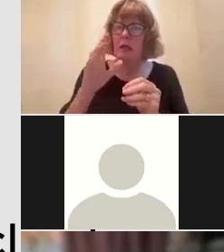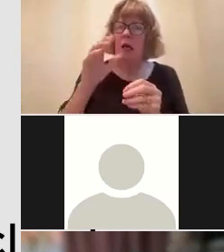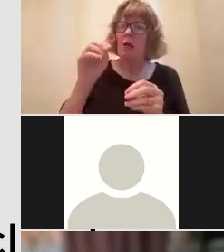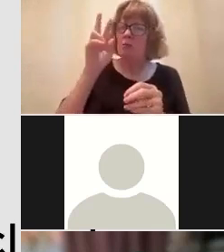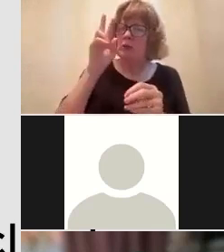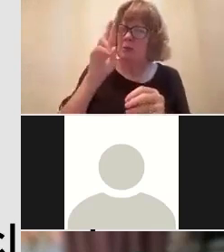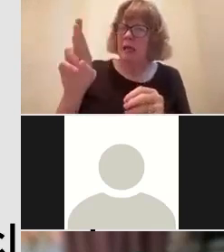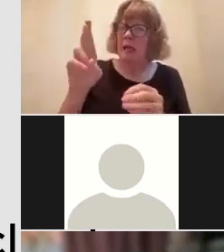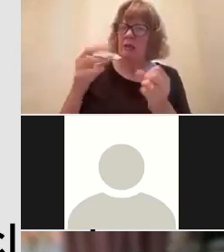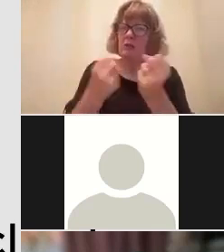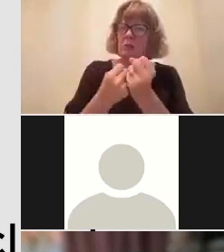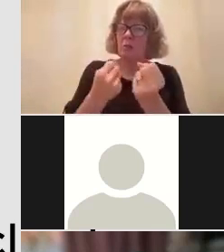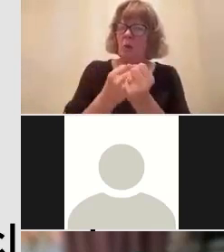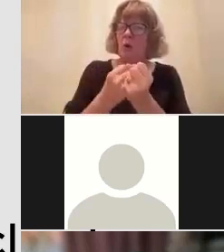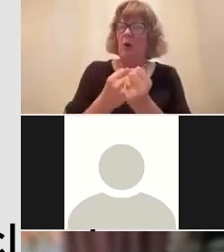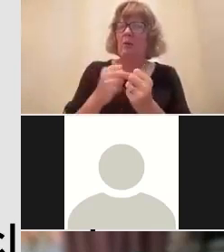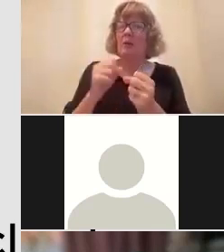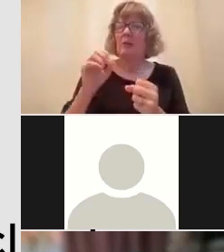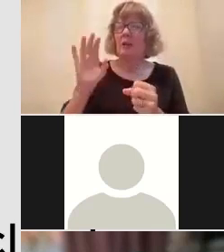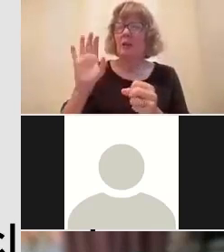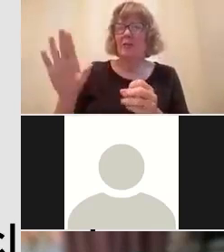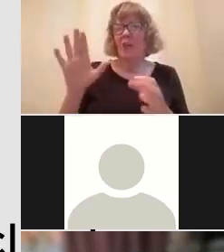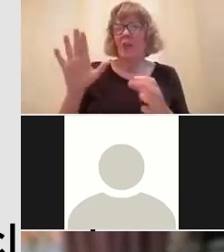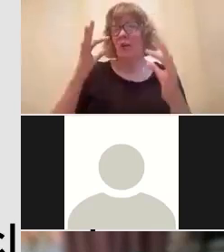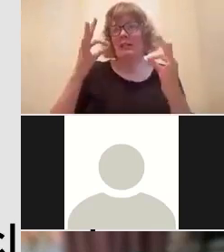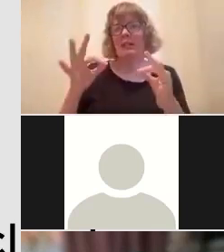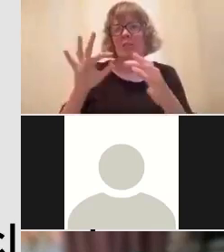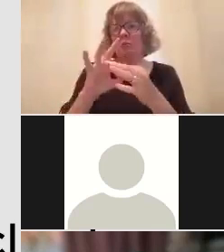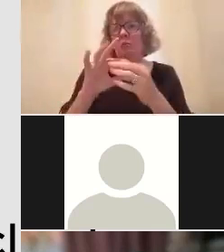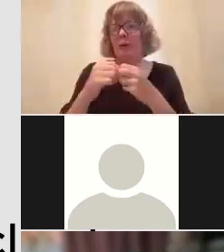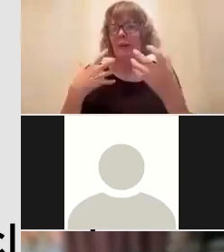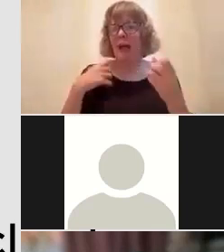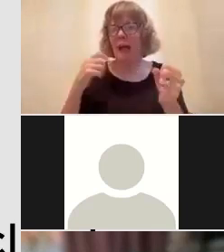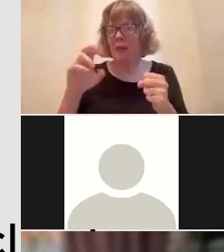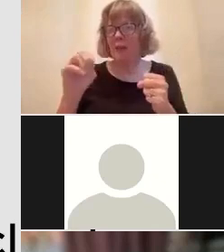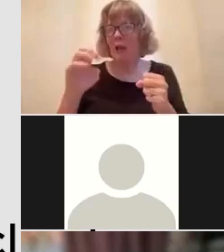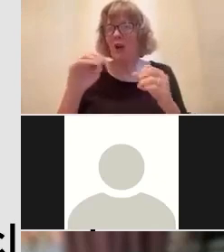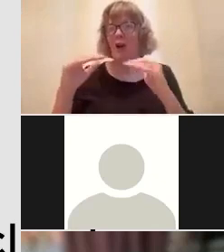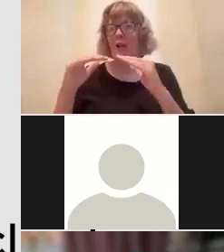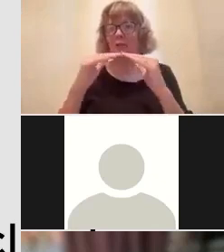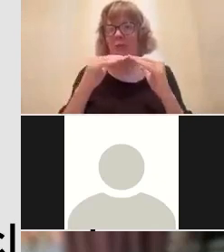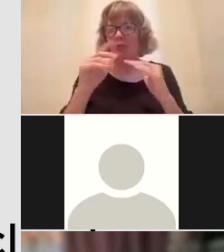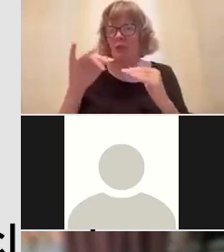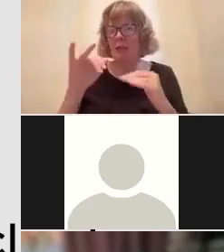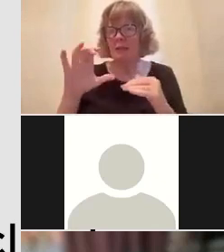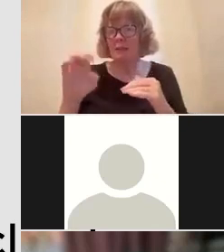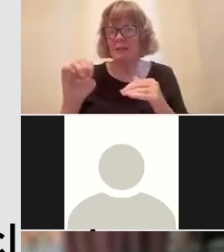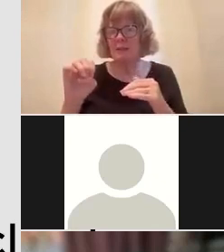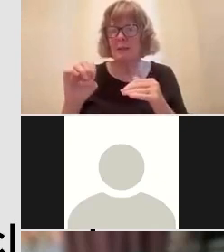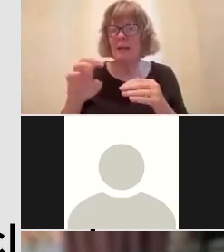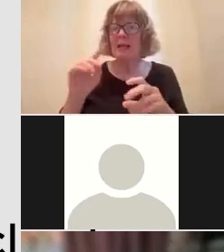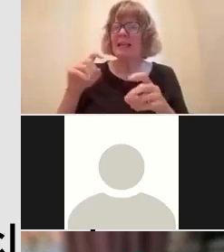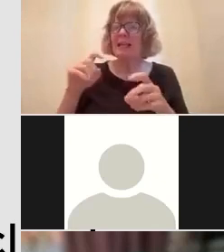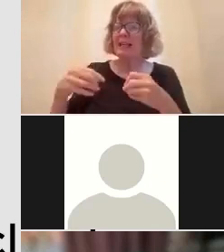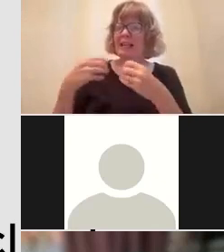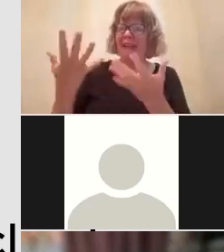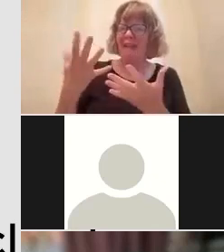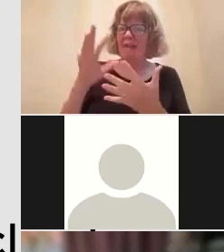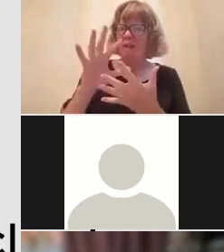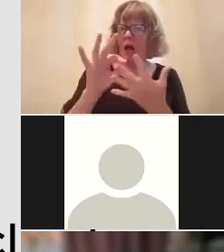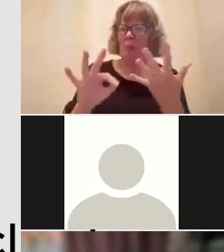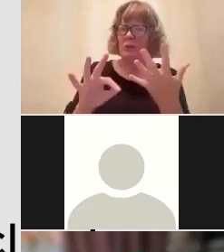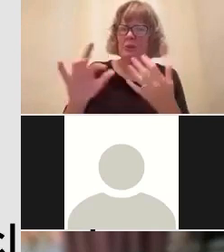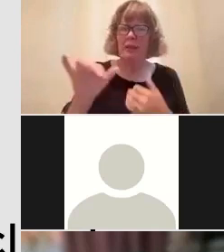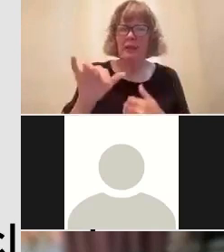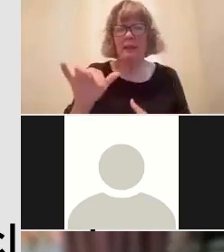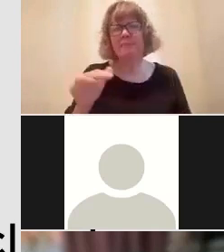support the healthcare and justice decisions they make. And we need to offer clients options. So, saying